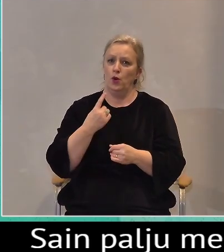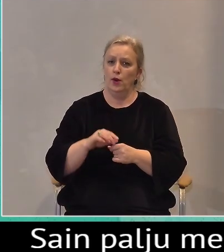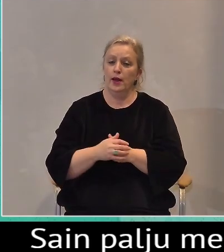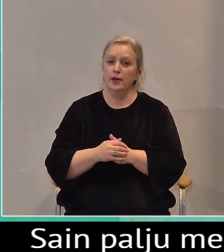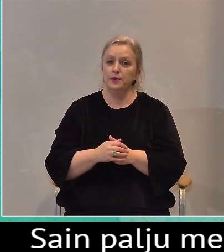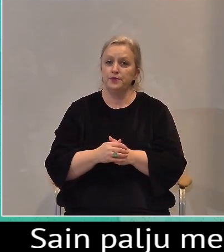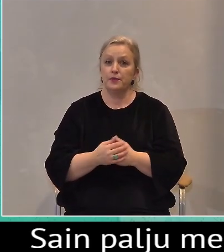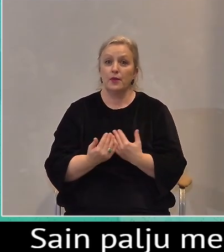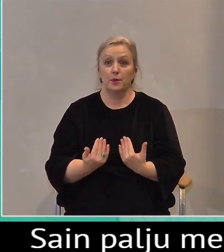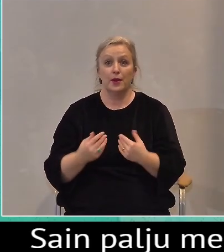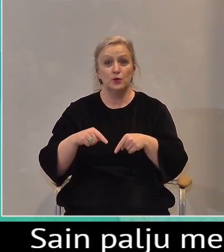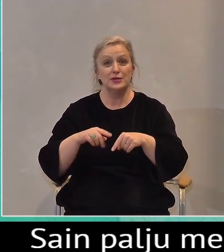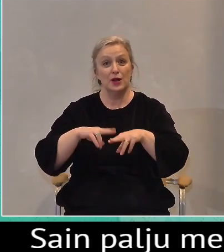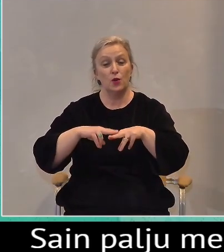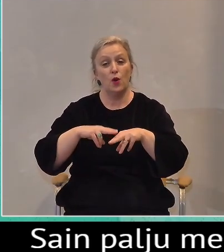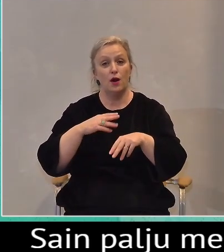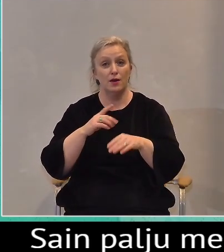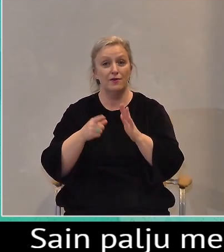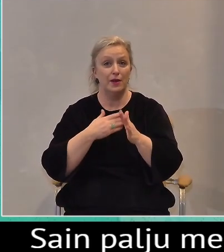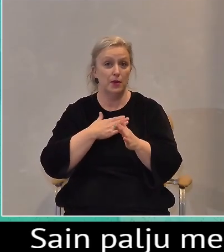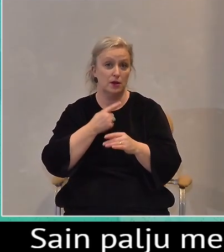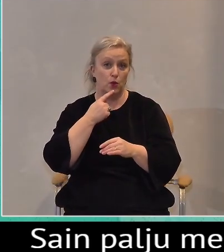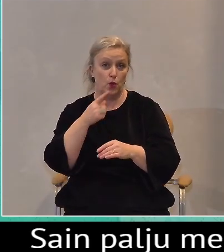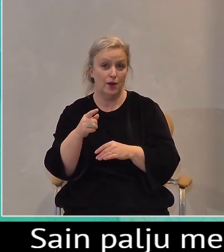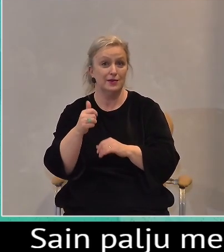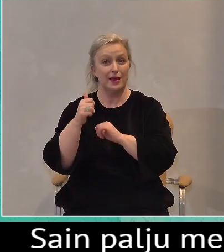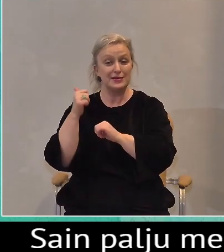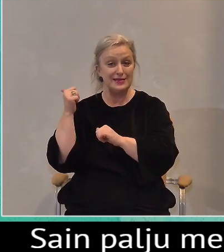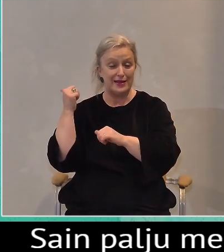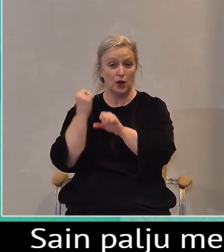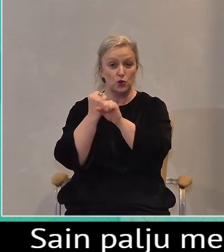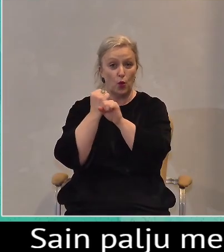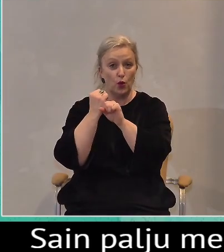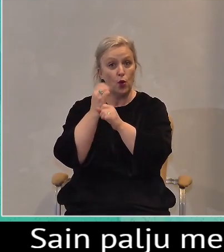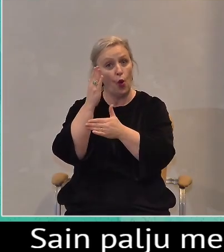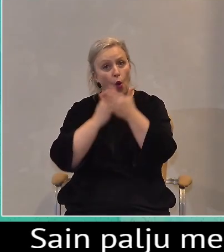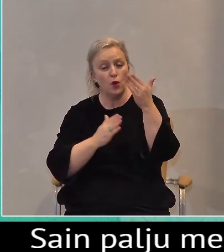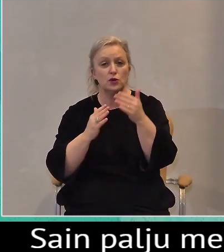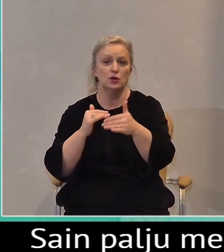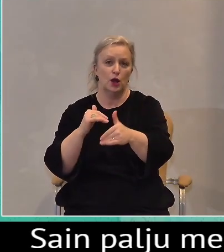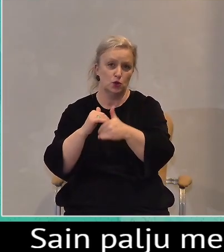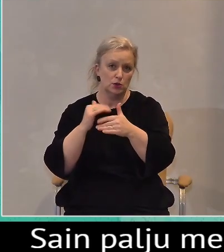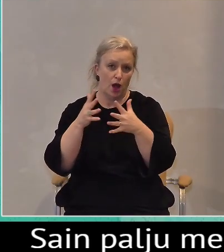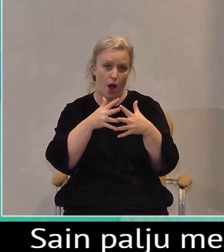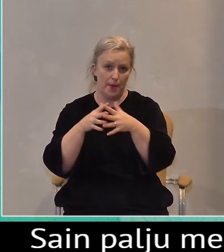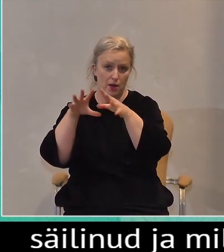on how the expressions can affect the life of the patient were important for